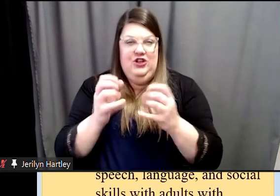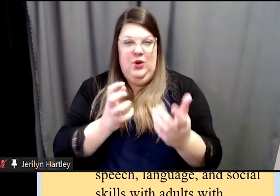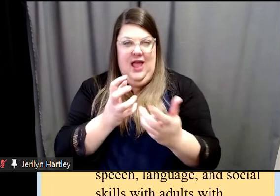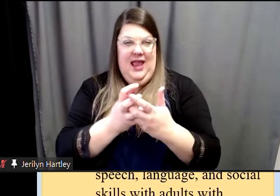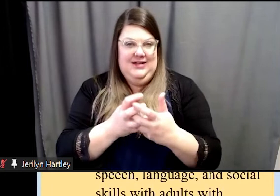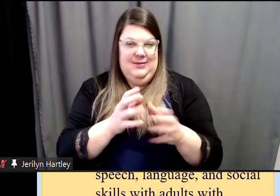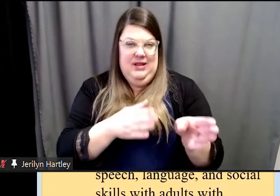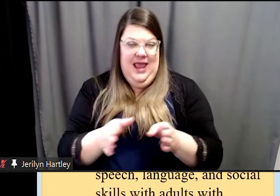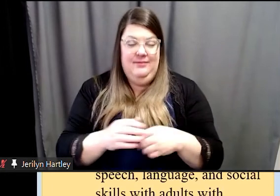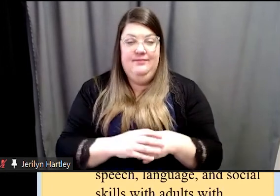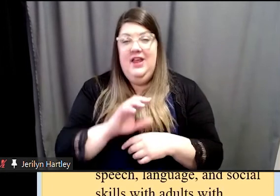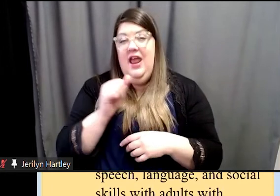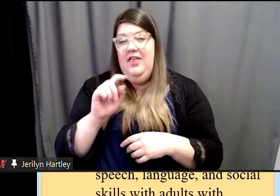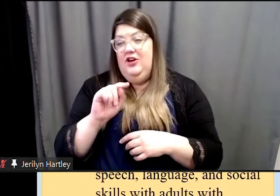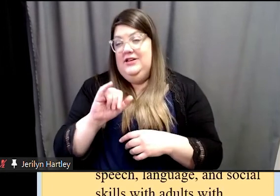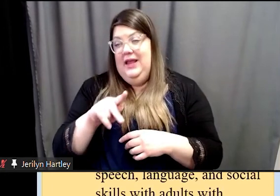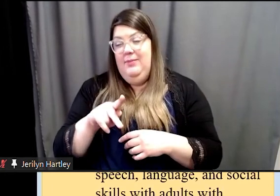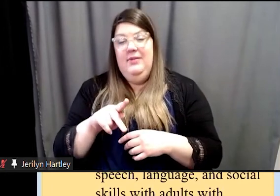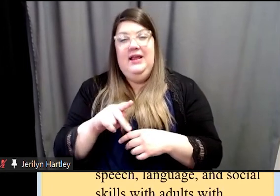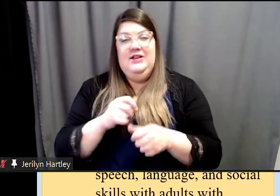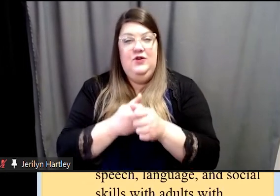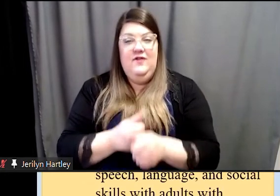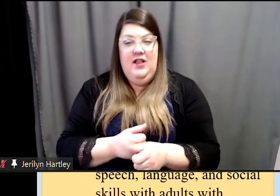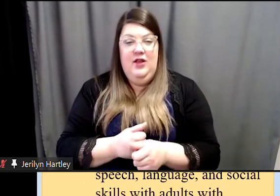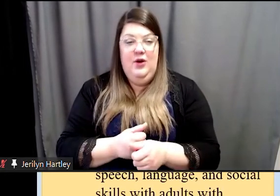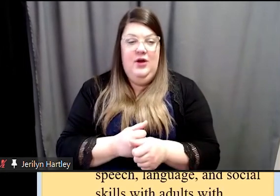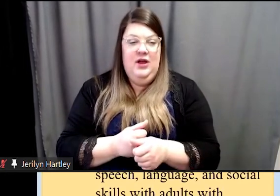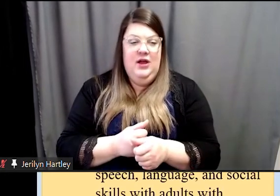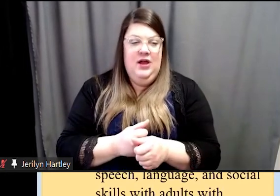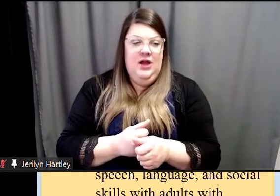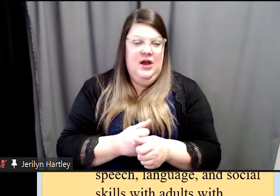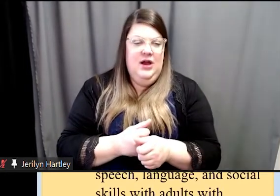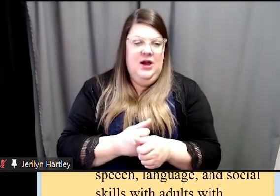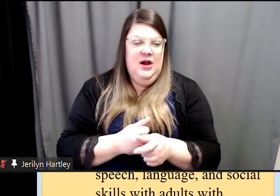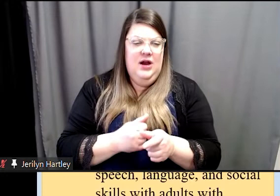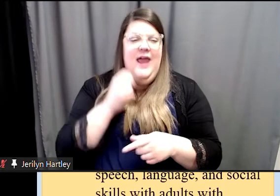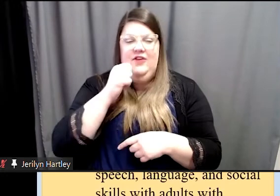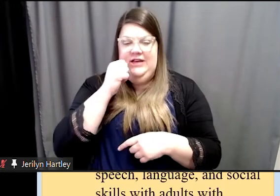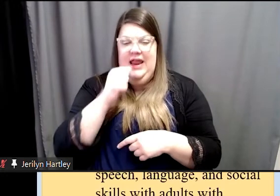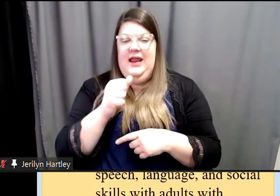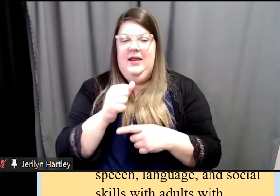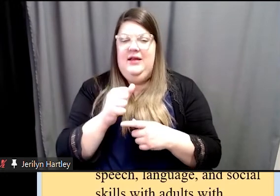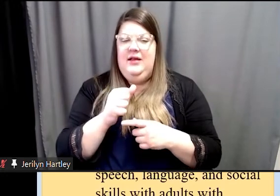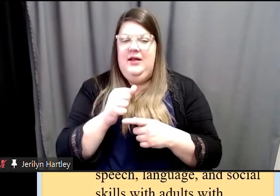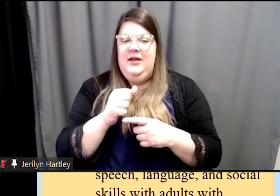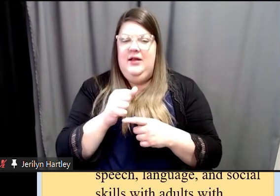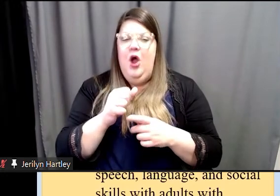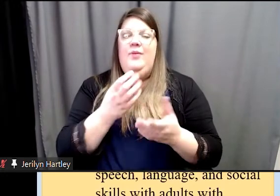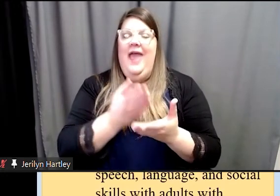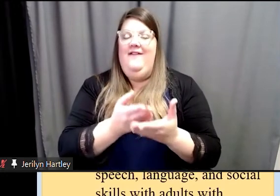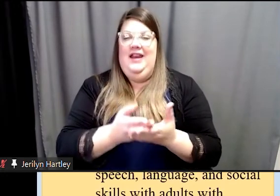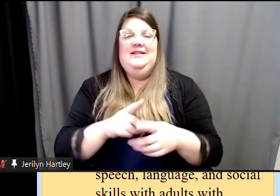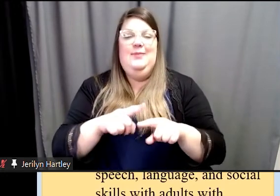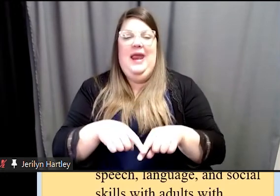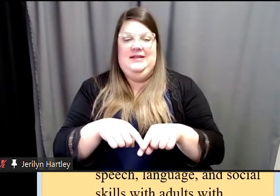Another tip that SLP should follow is implementing evidence-based practices into their work so that they can just stay